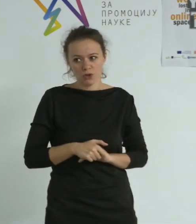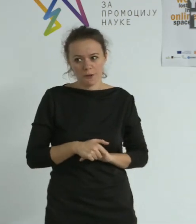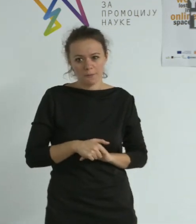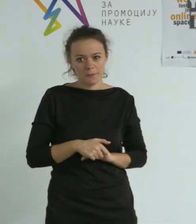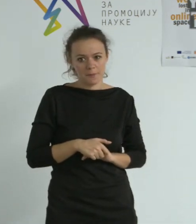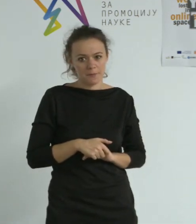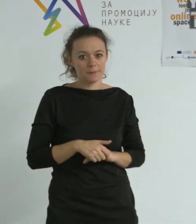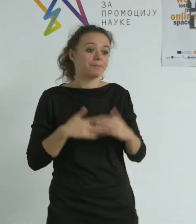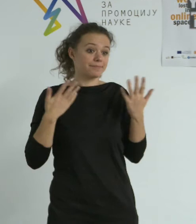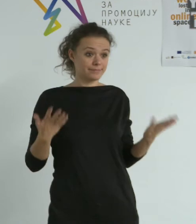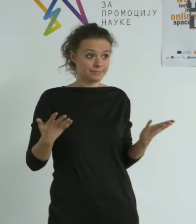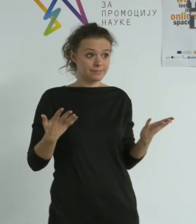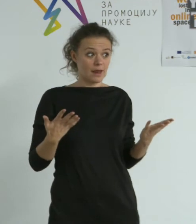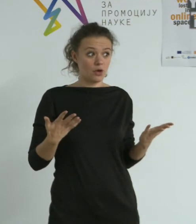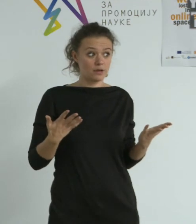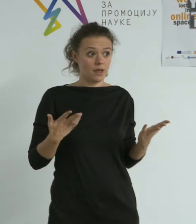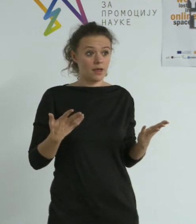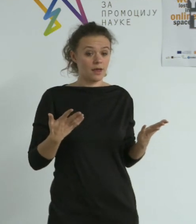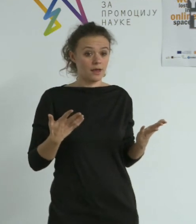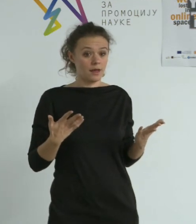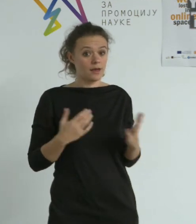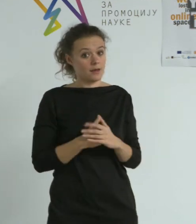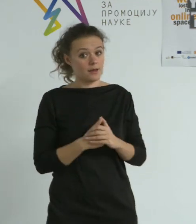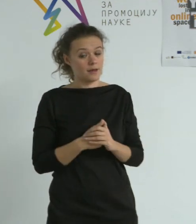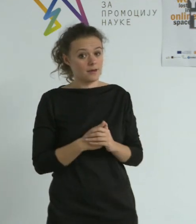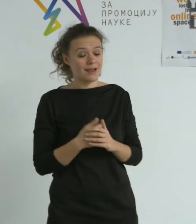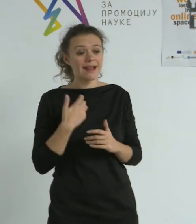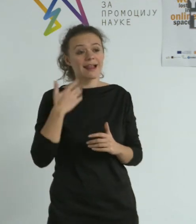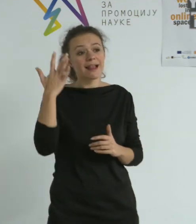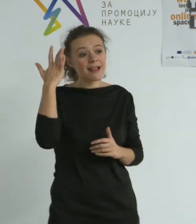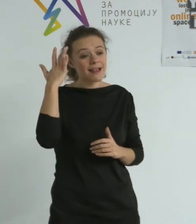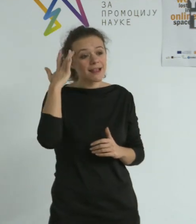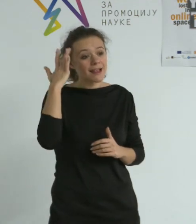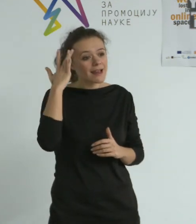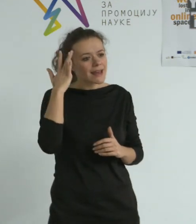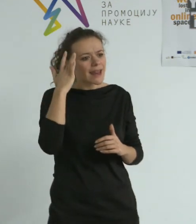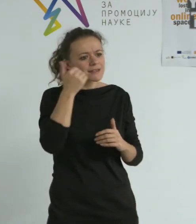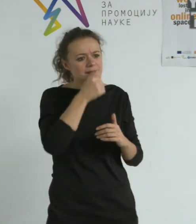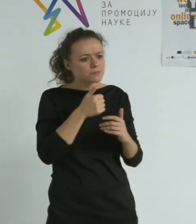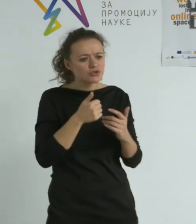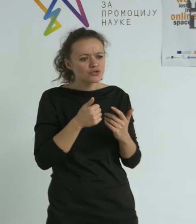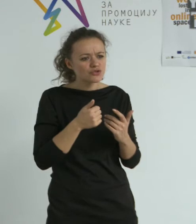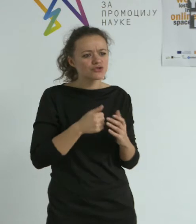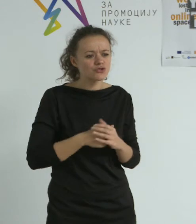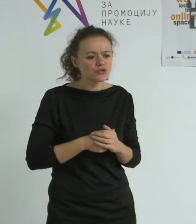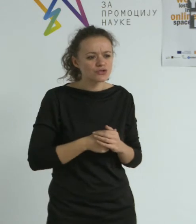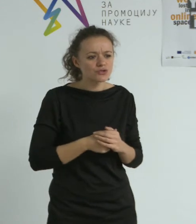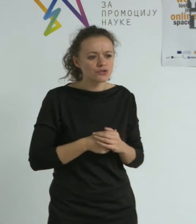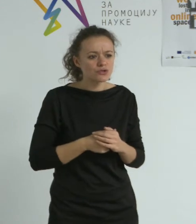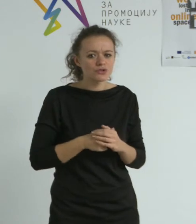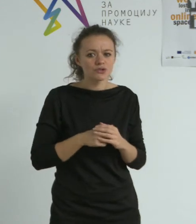So uh, I don't know what else can I say.